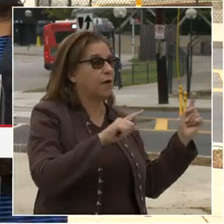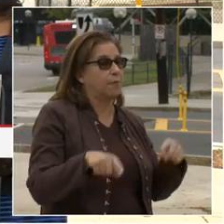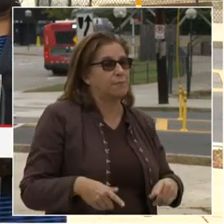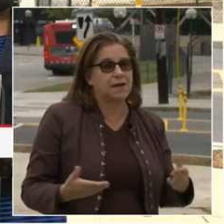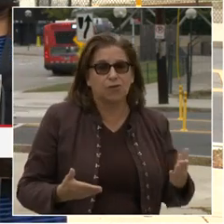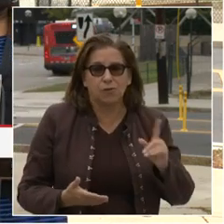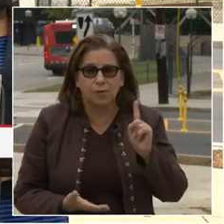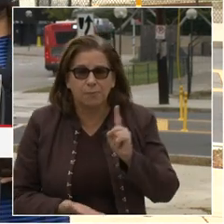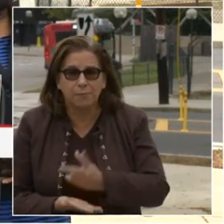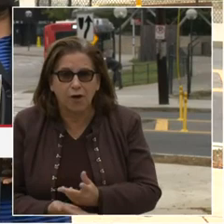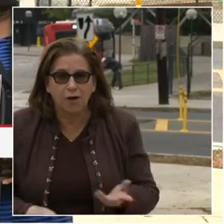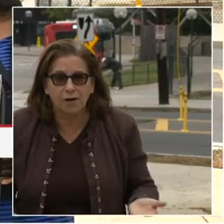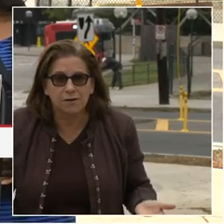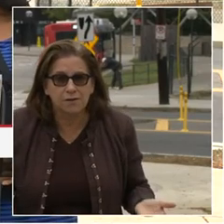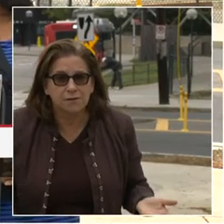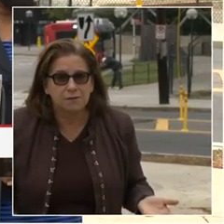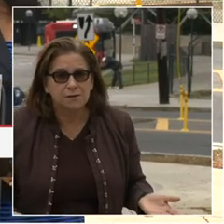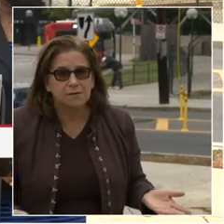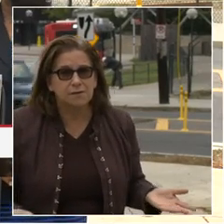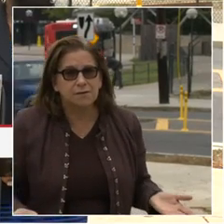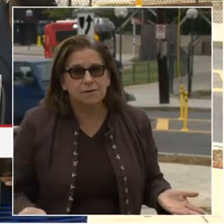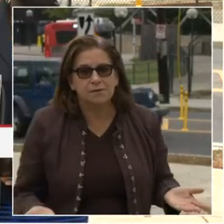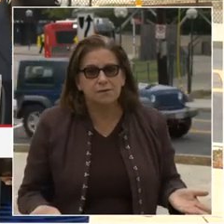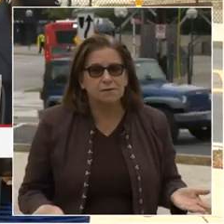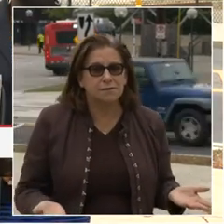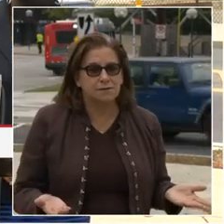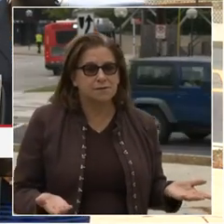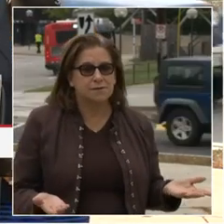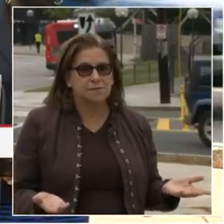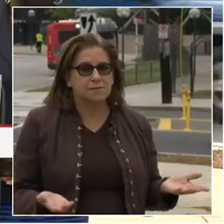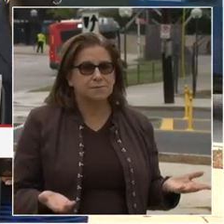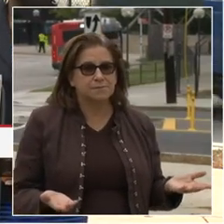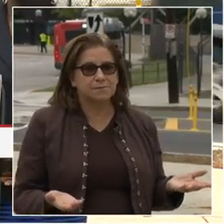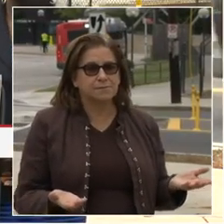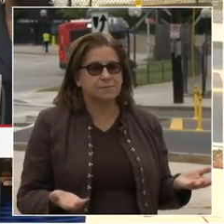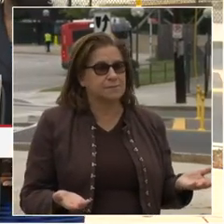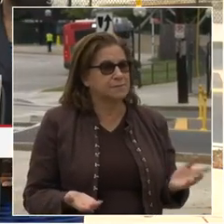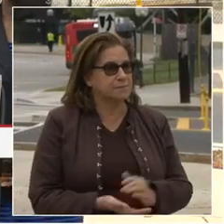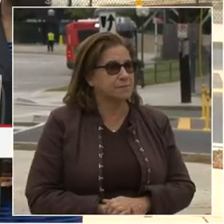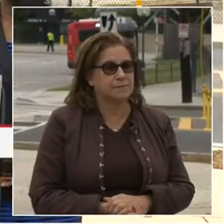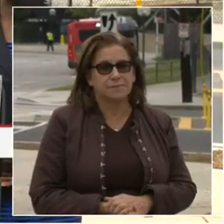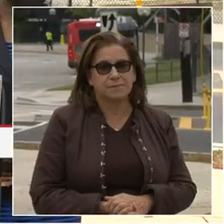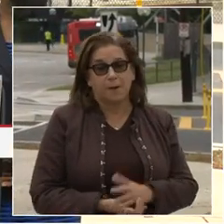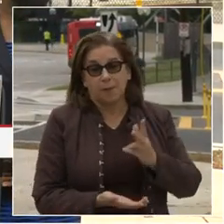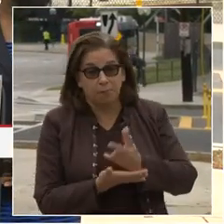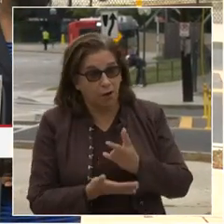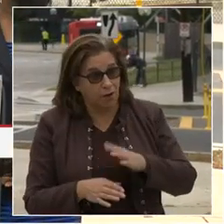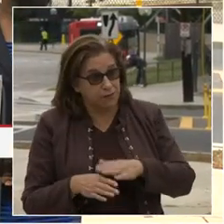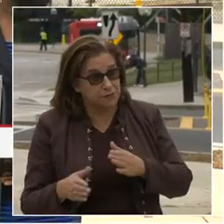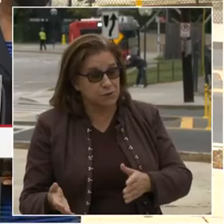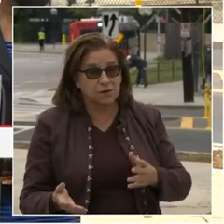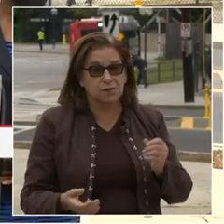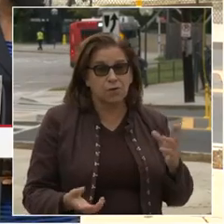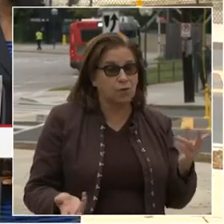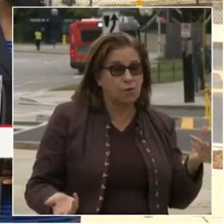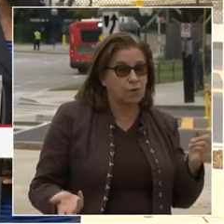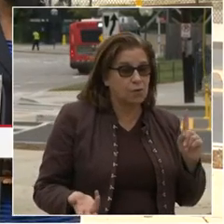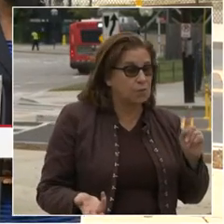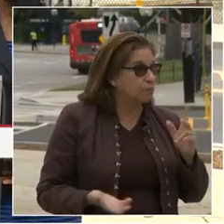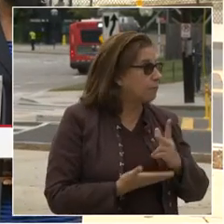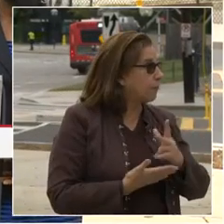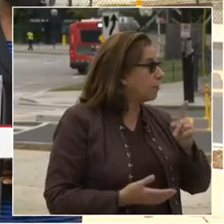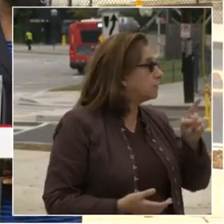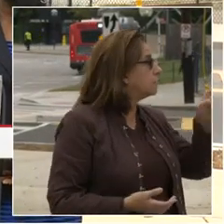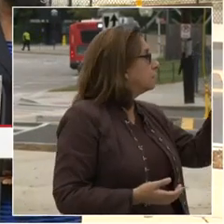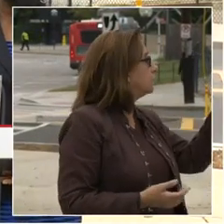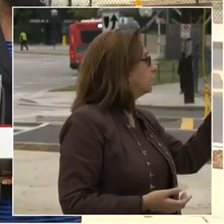actually take away the street. So there may be some way that they can, instead of doing on-street parking, that they park over there. Okay.